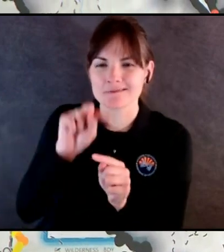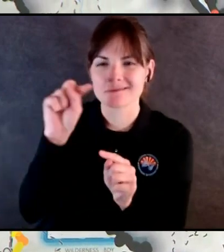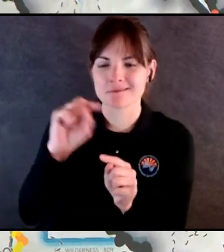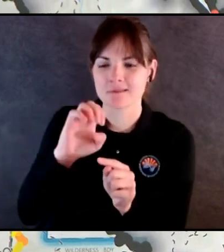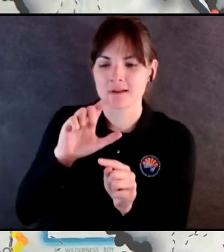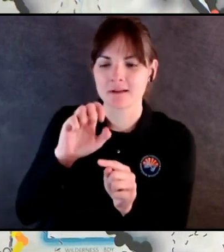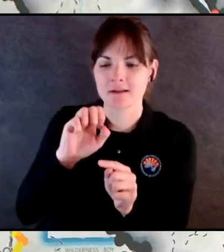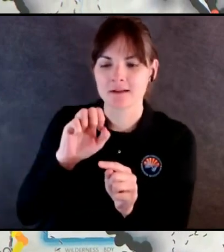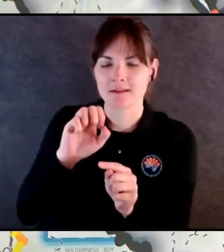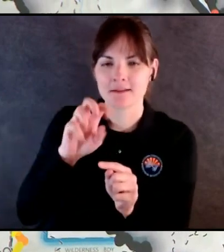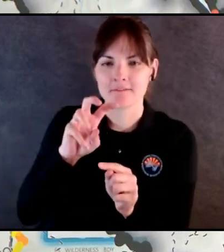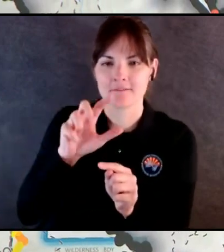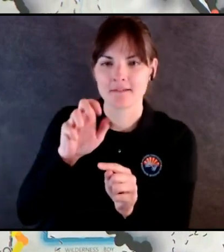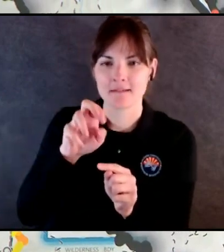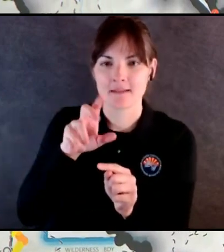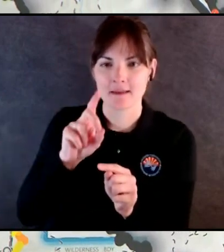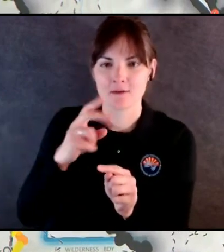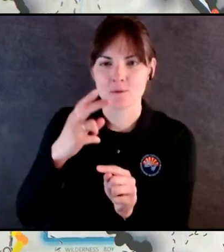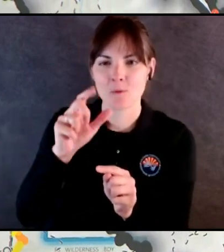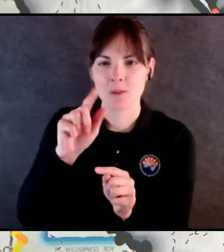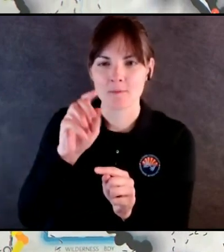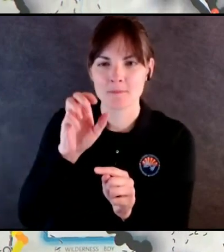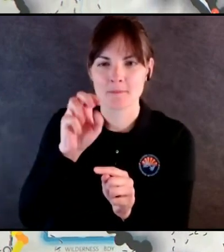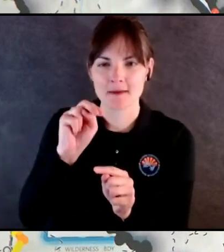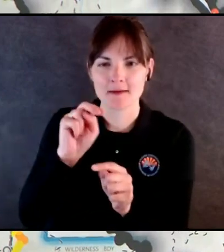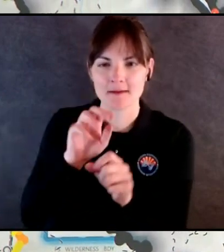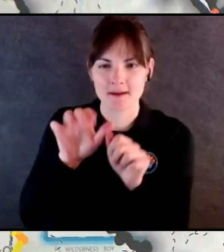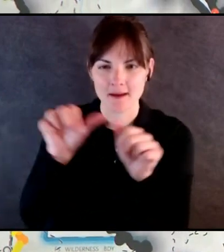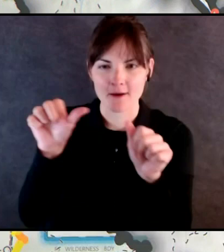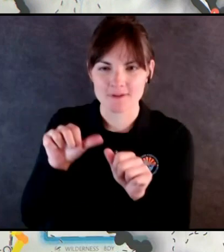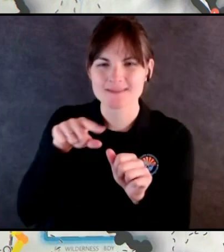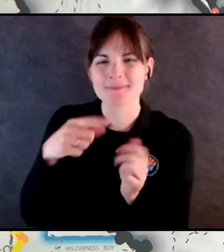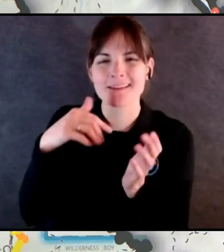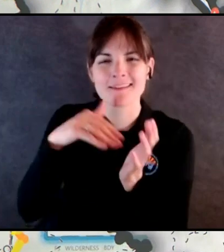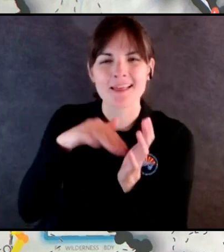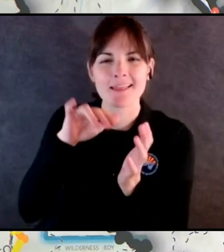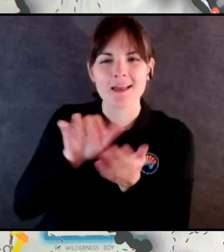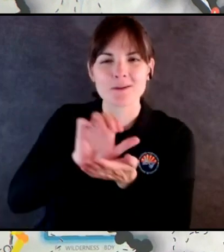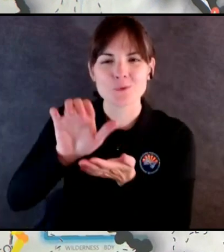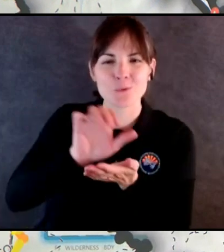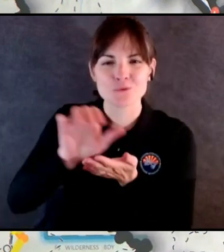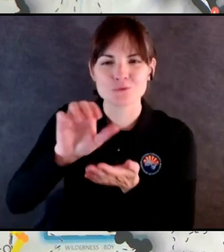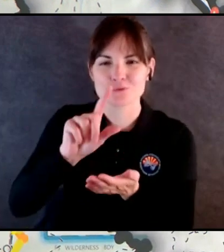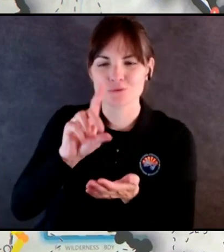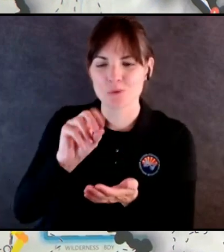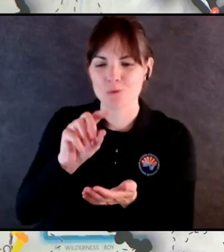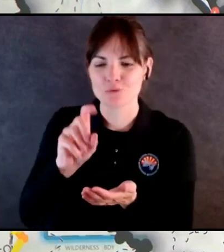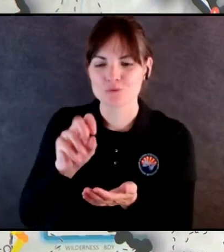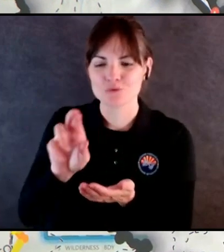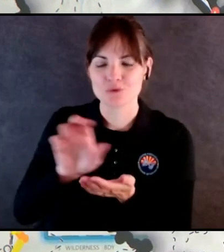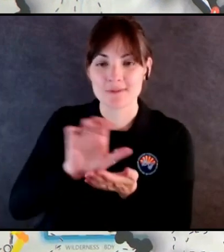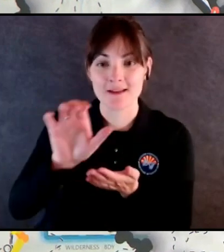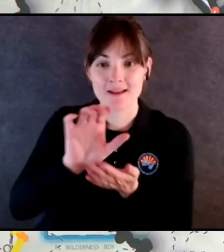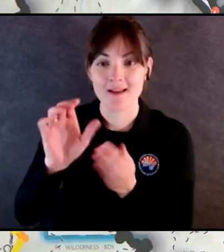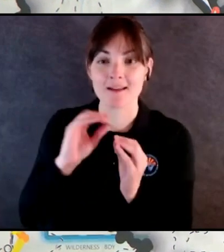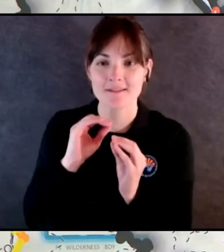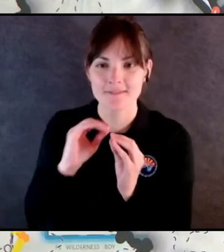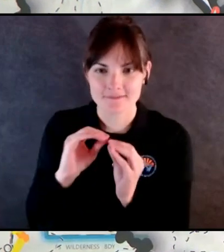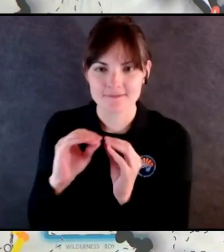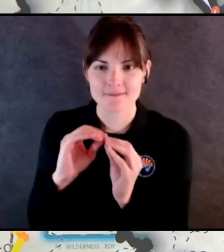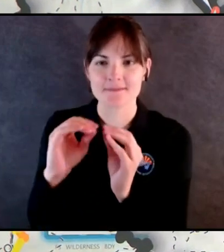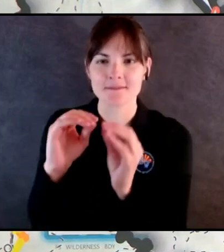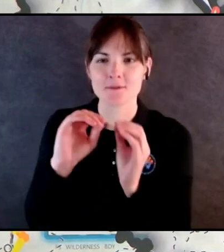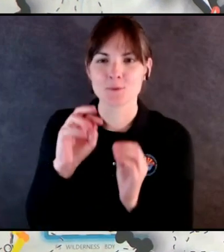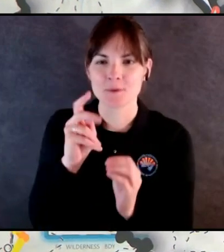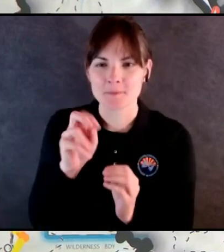repairing any of the dozer line that was previously put in, as well as continuing with the fencing and chipping that's left over